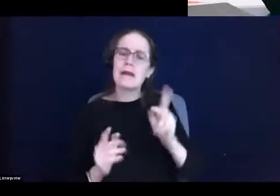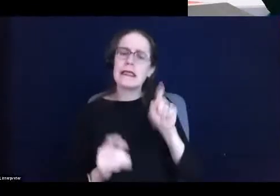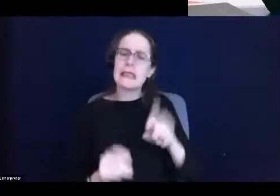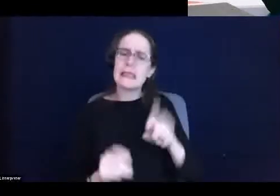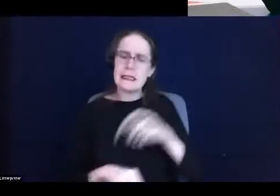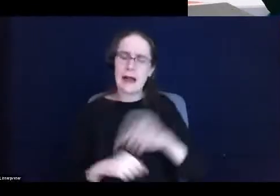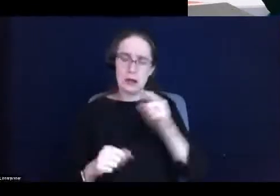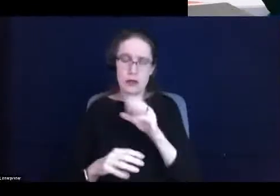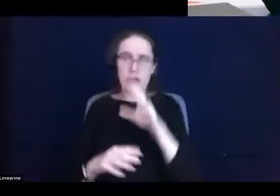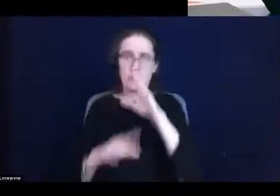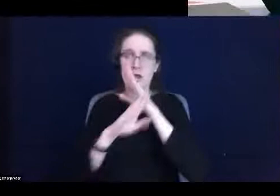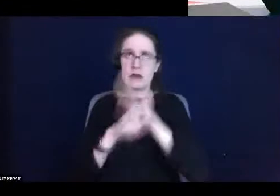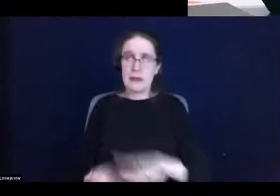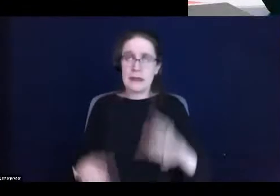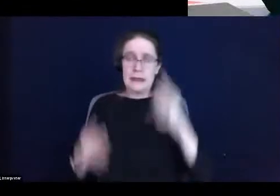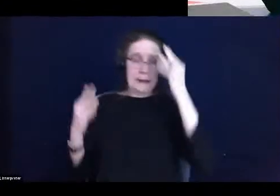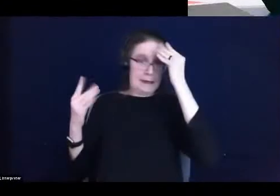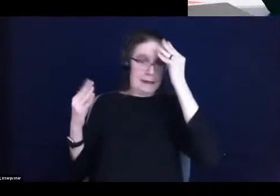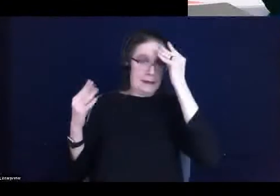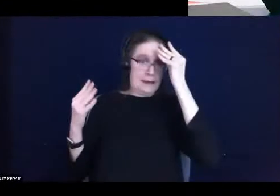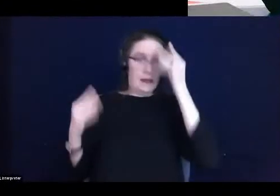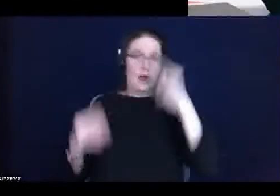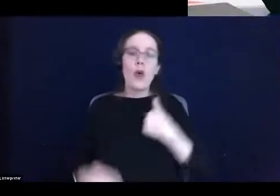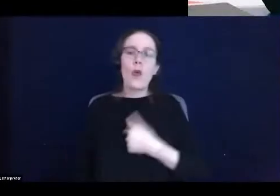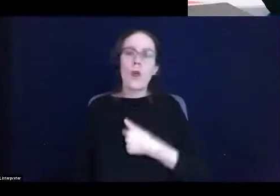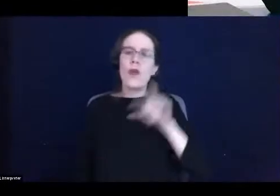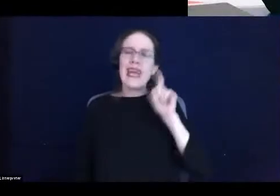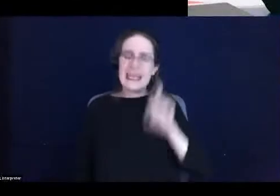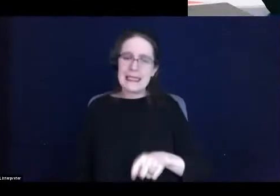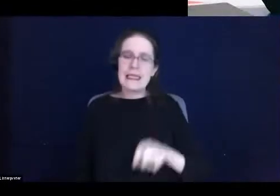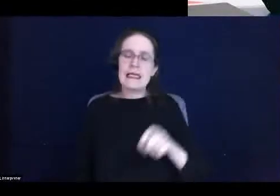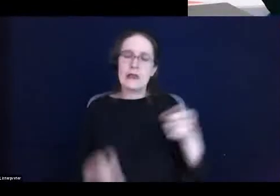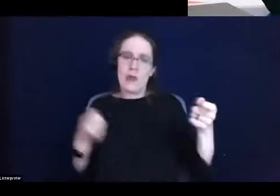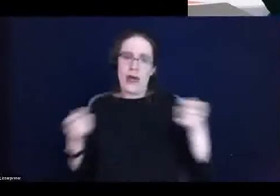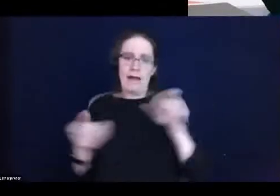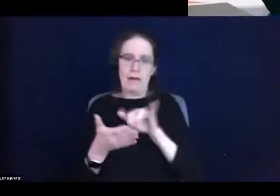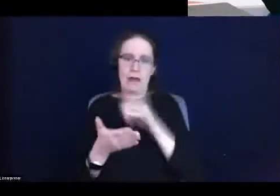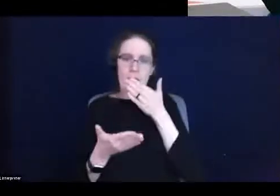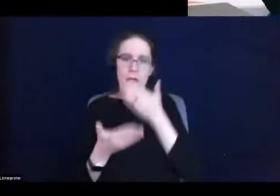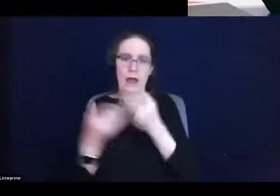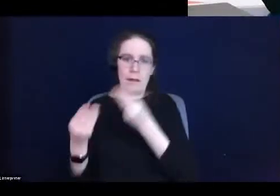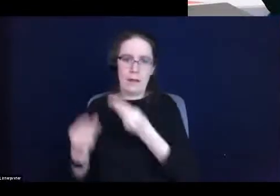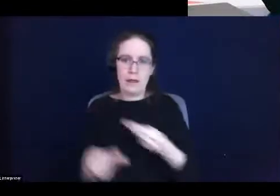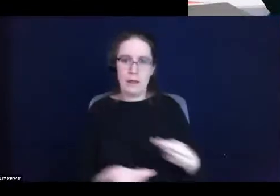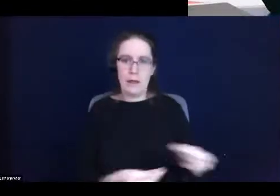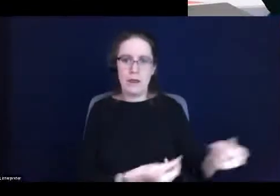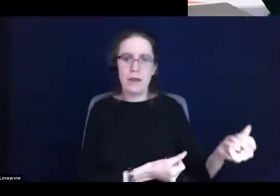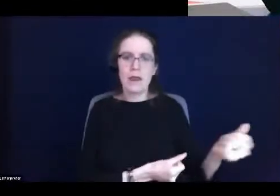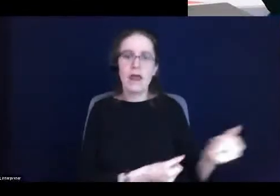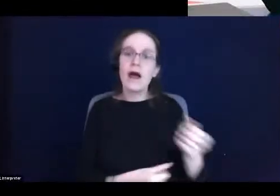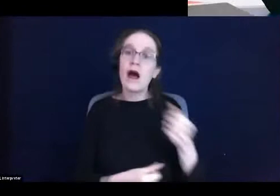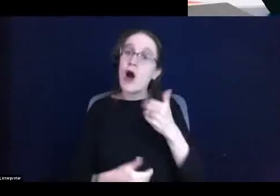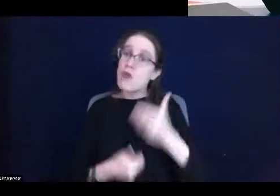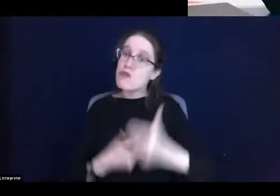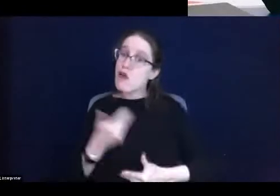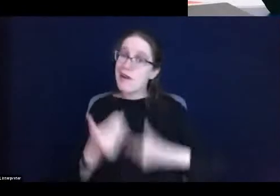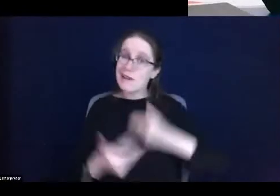handle this response as a response and handle it well. Processing for some people just takes